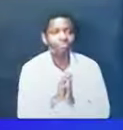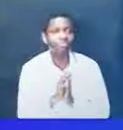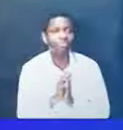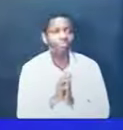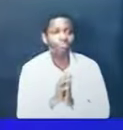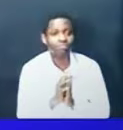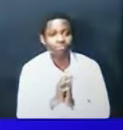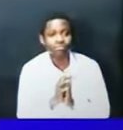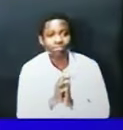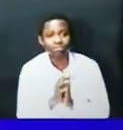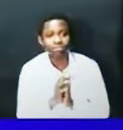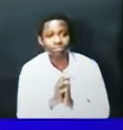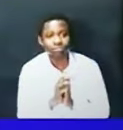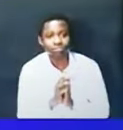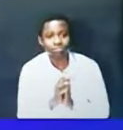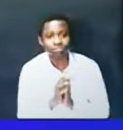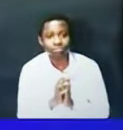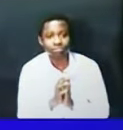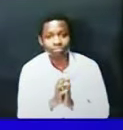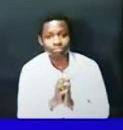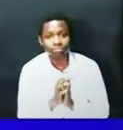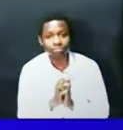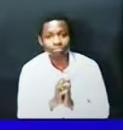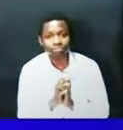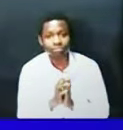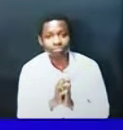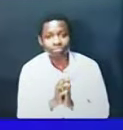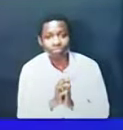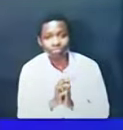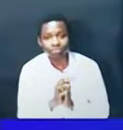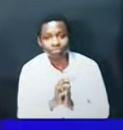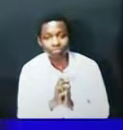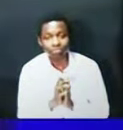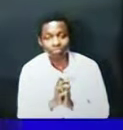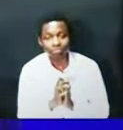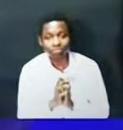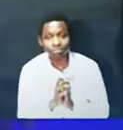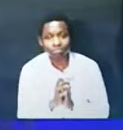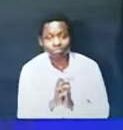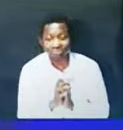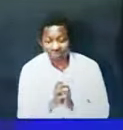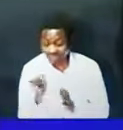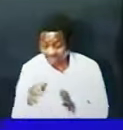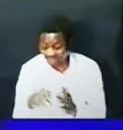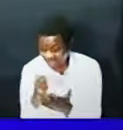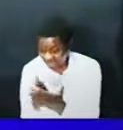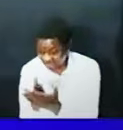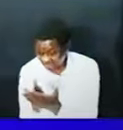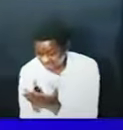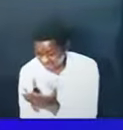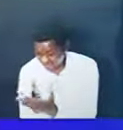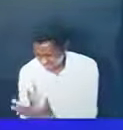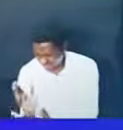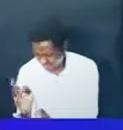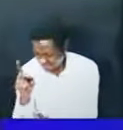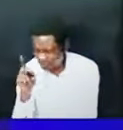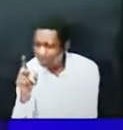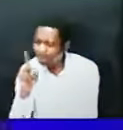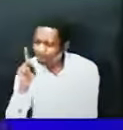Not on woda. The right on woda. On wodas were plenty. Oba. The right